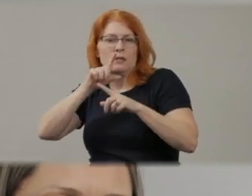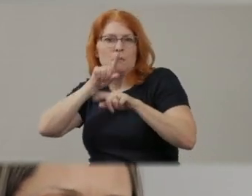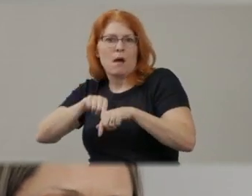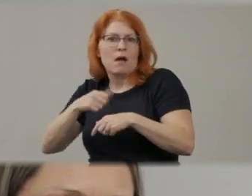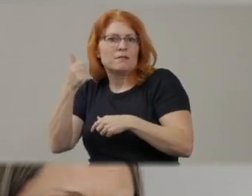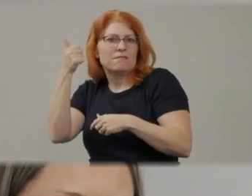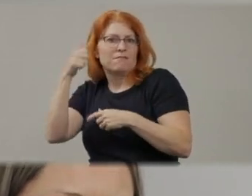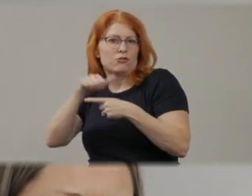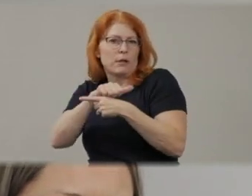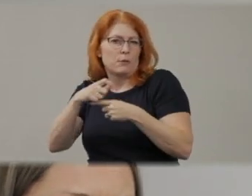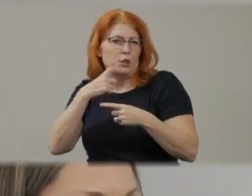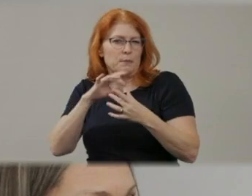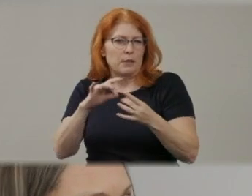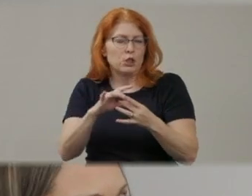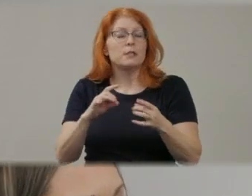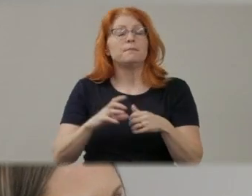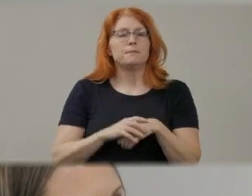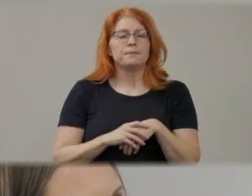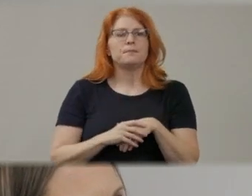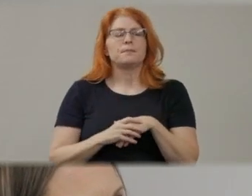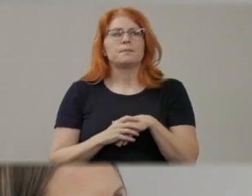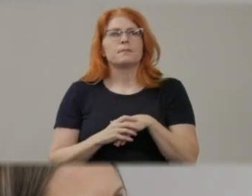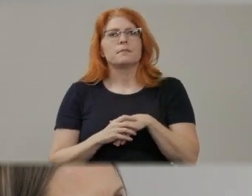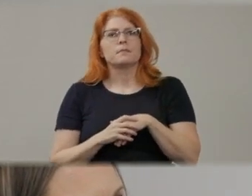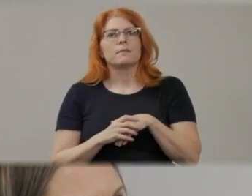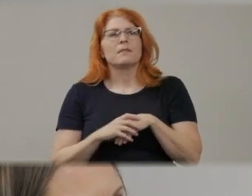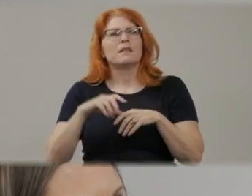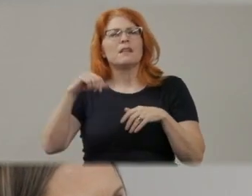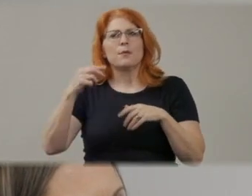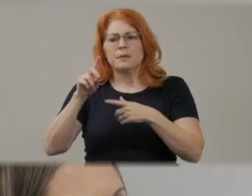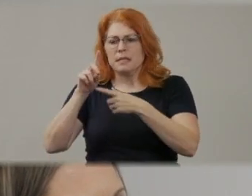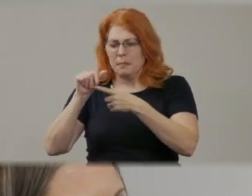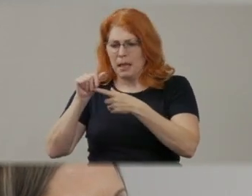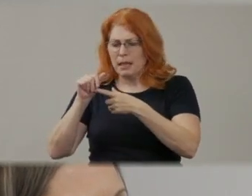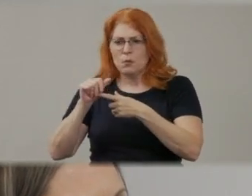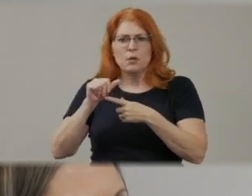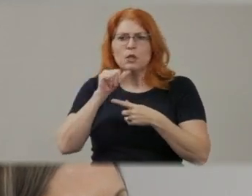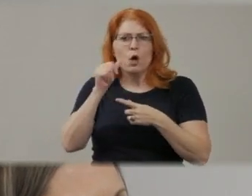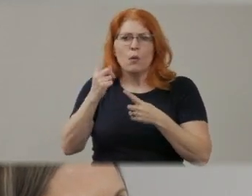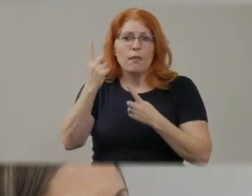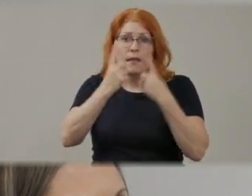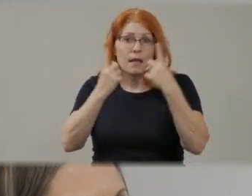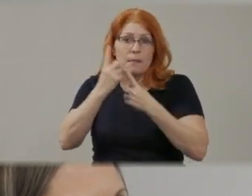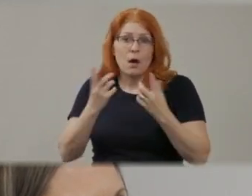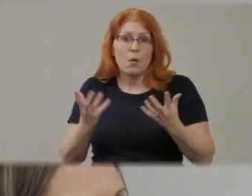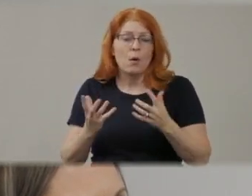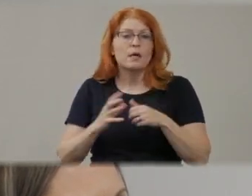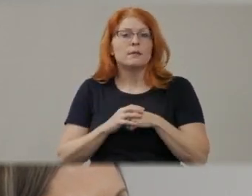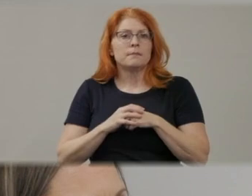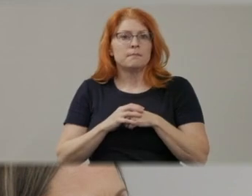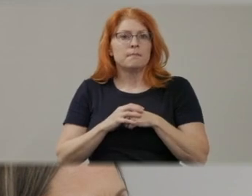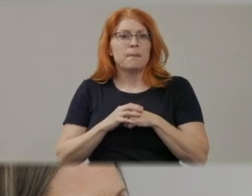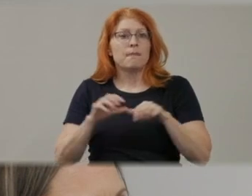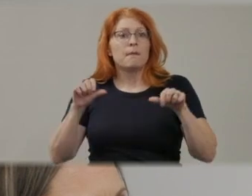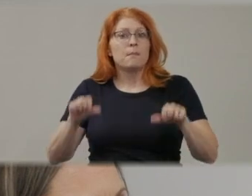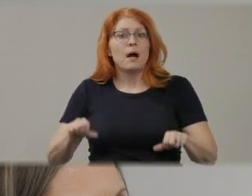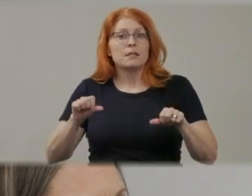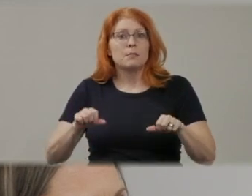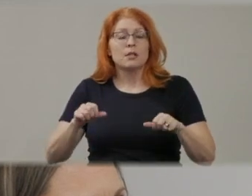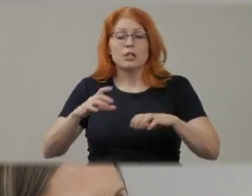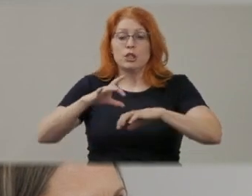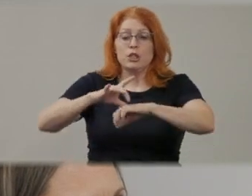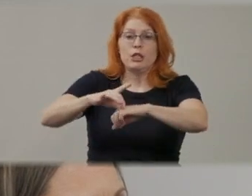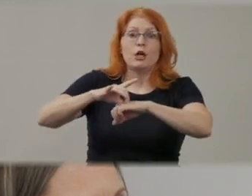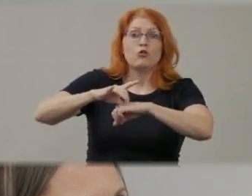on. And then also maybe there's another disability that we don't always think about, and that is the possible